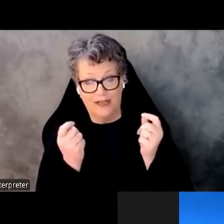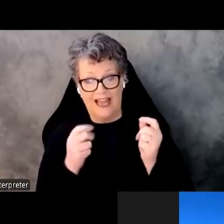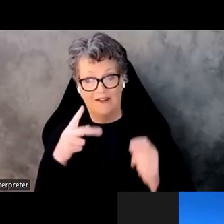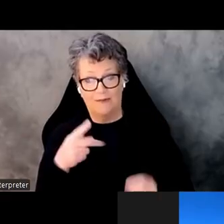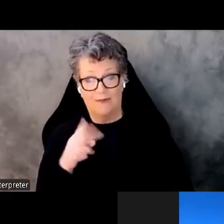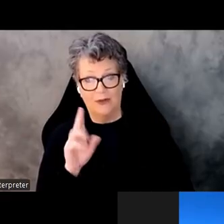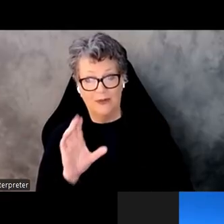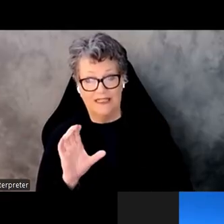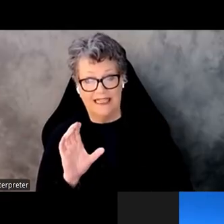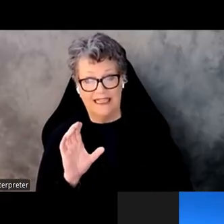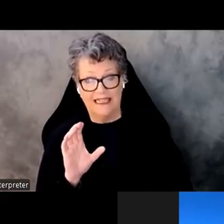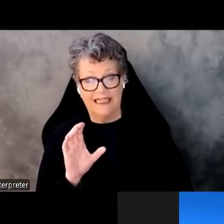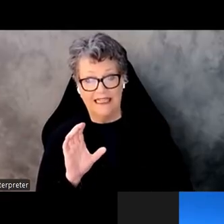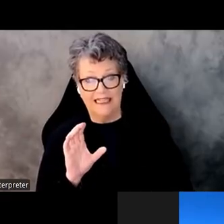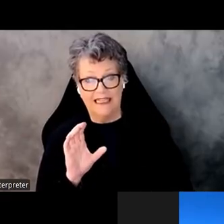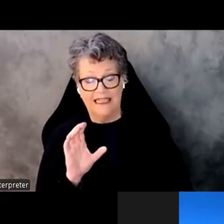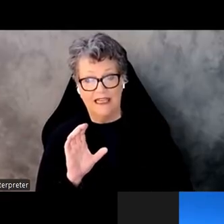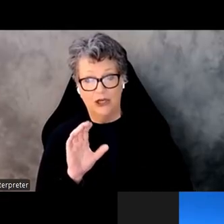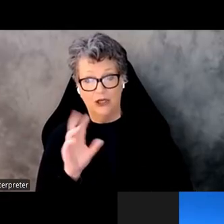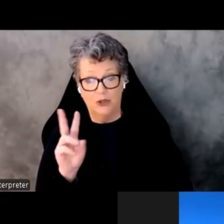PUC